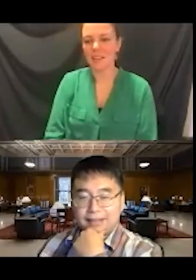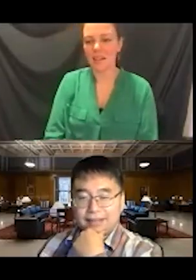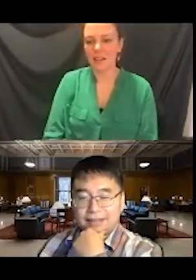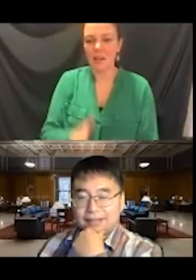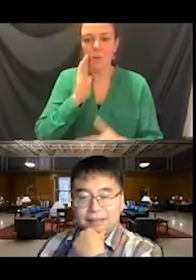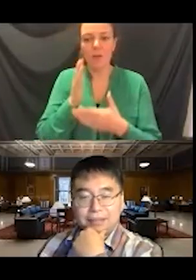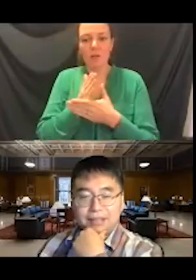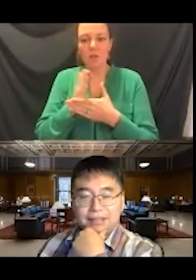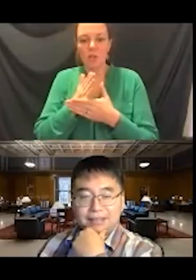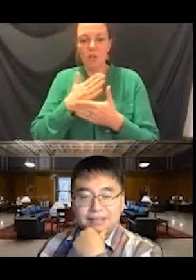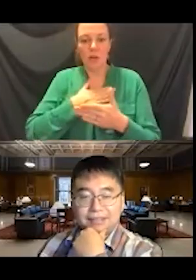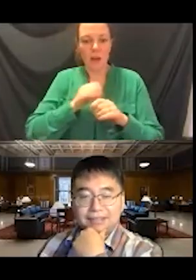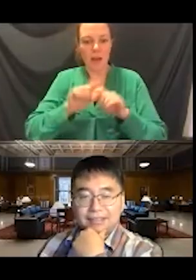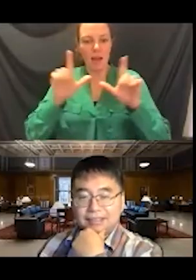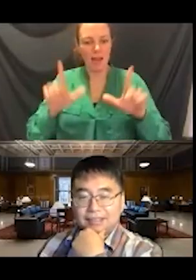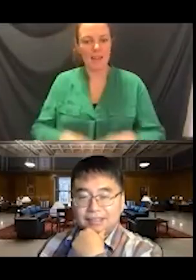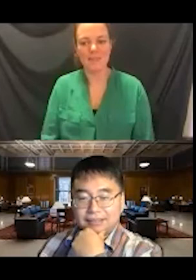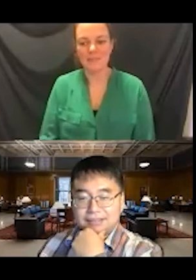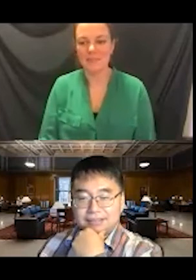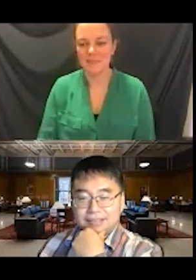my desktop here.